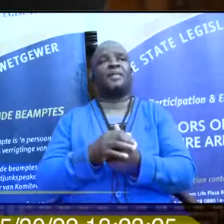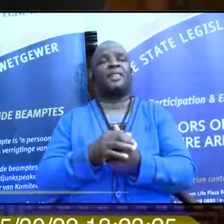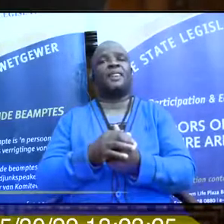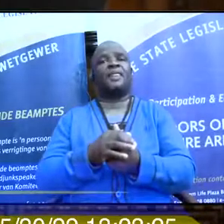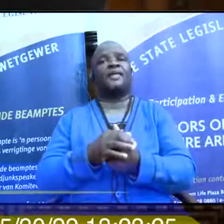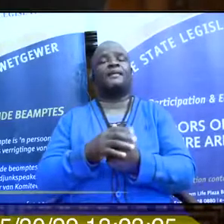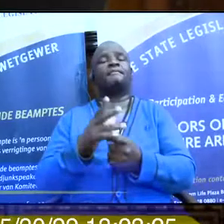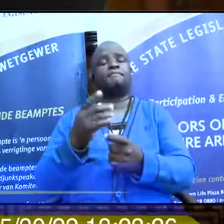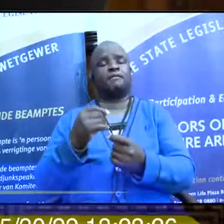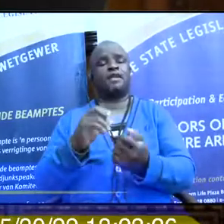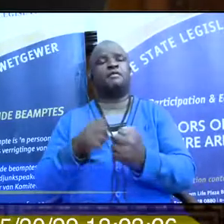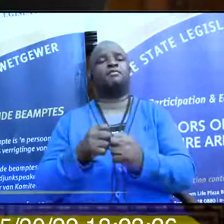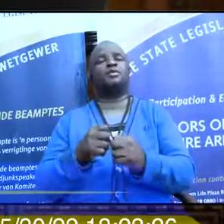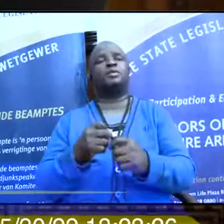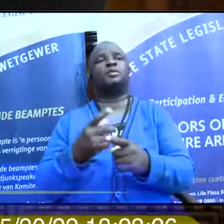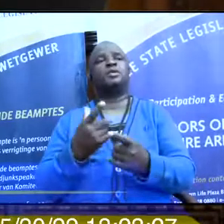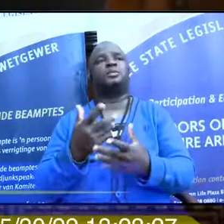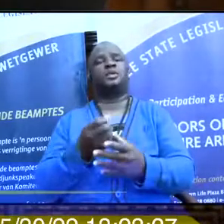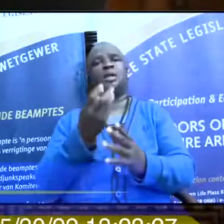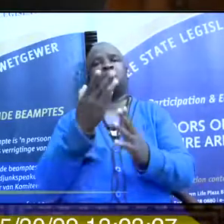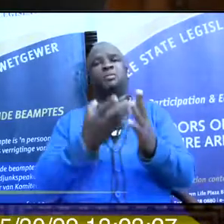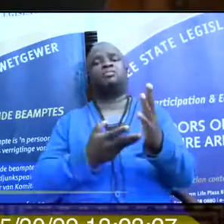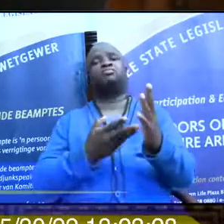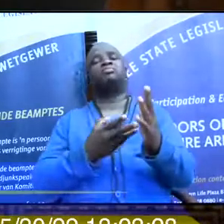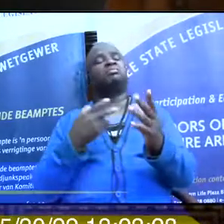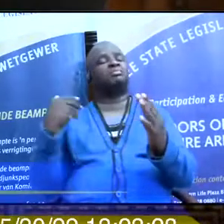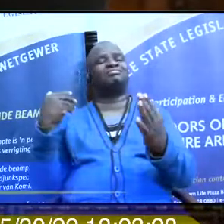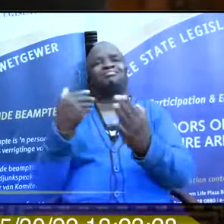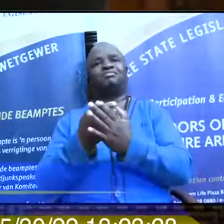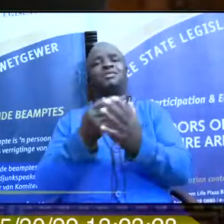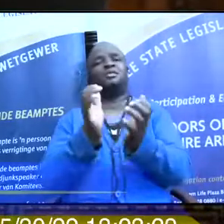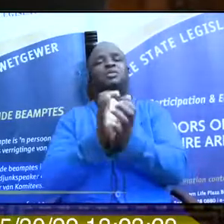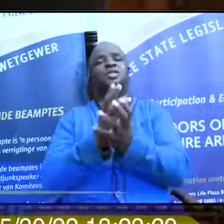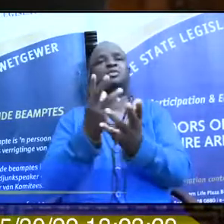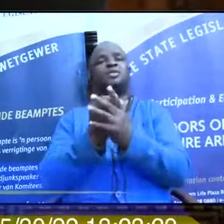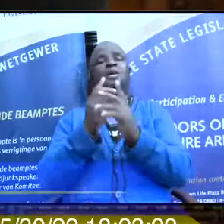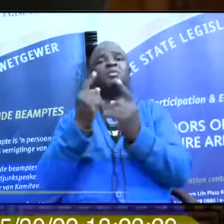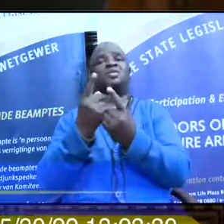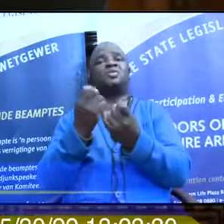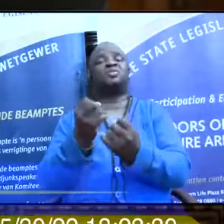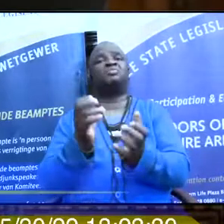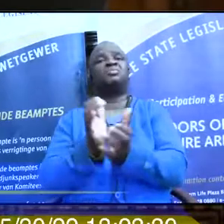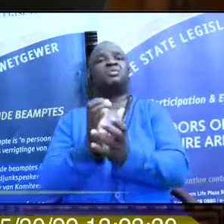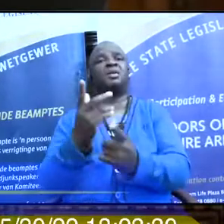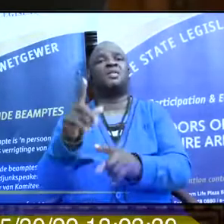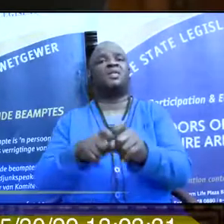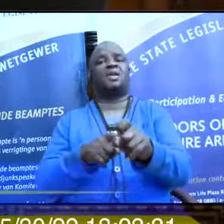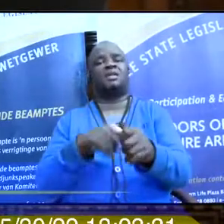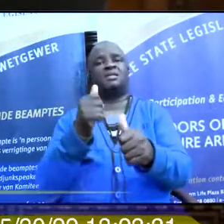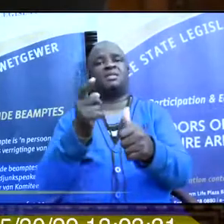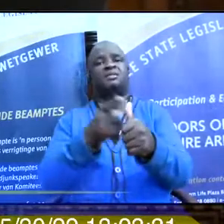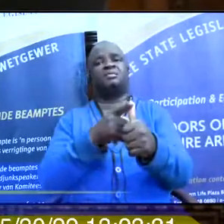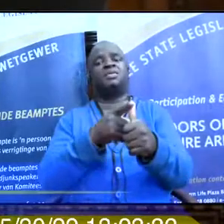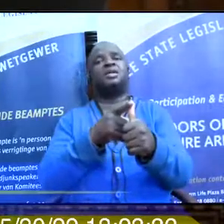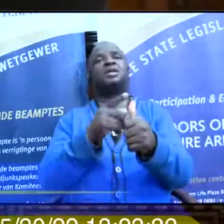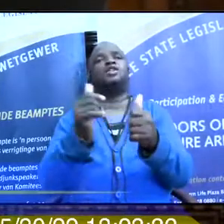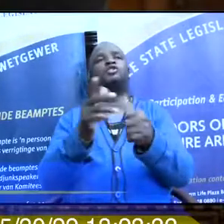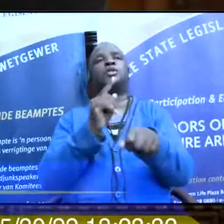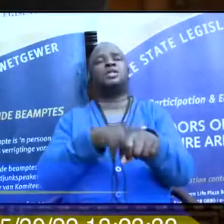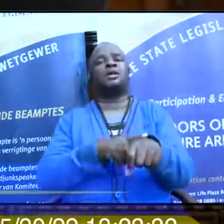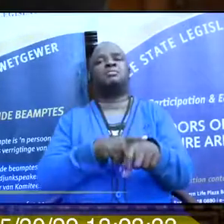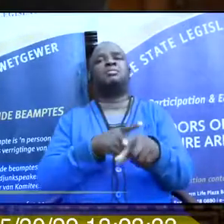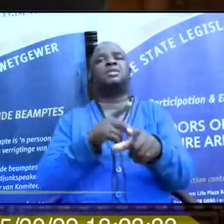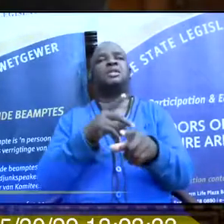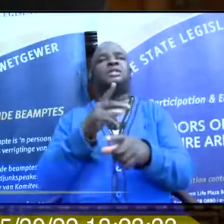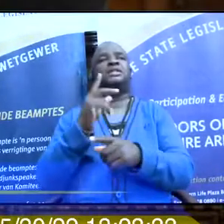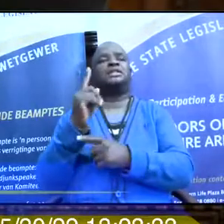the following challenges despite numerous meetings with the department of education temporary educators are not paid on time